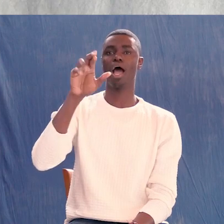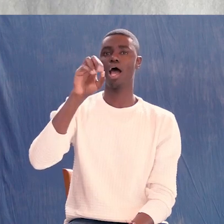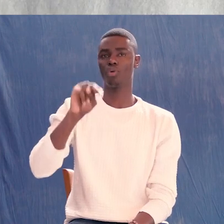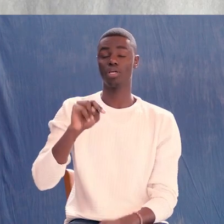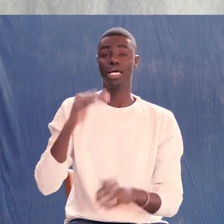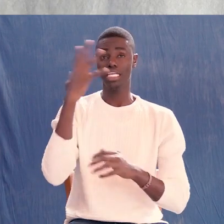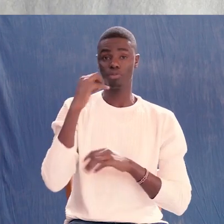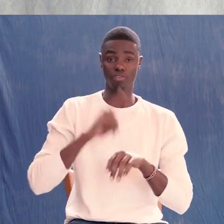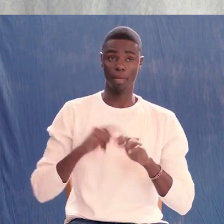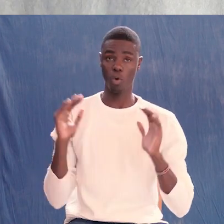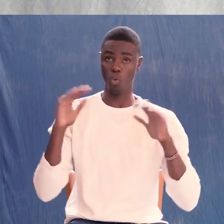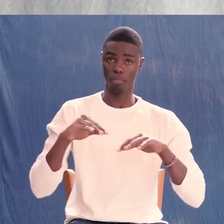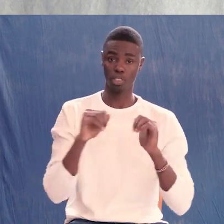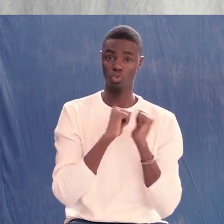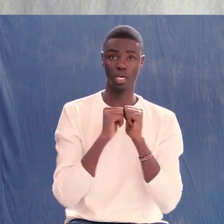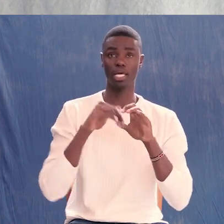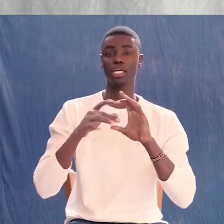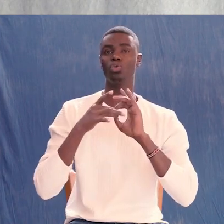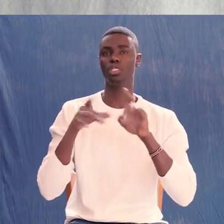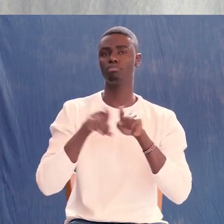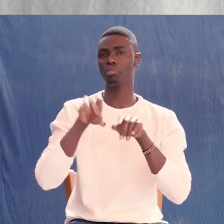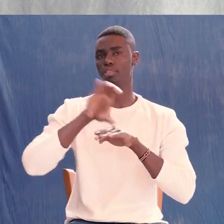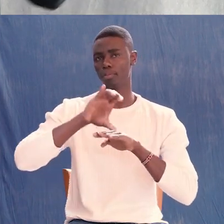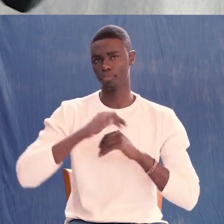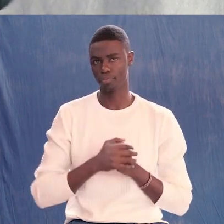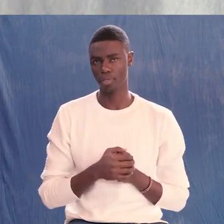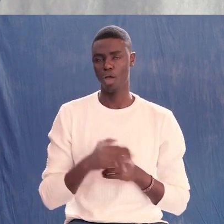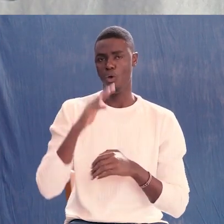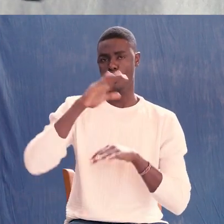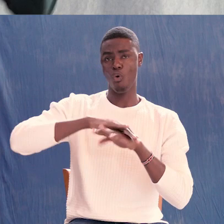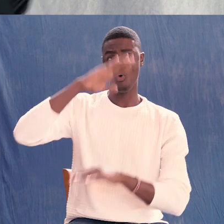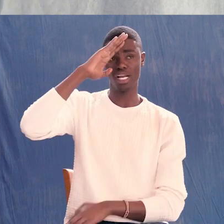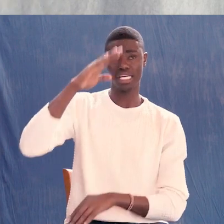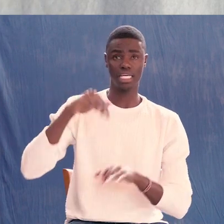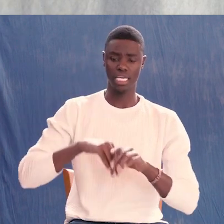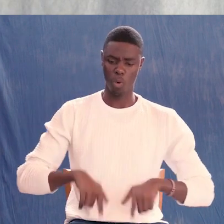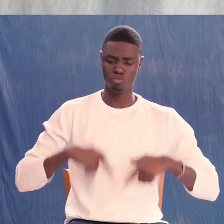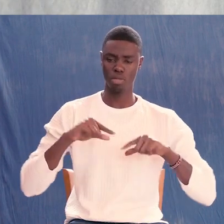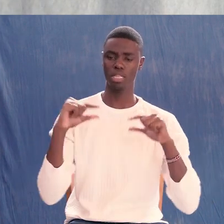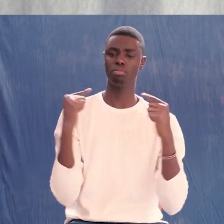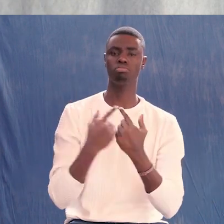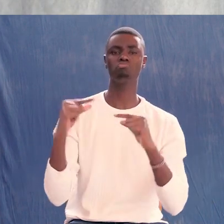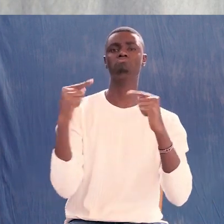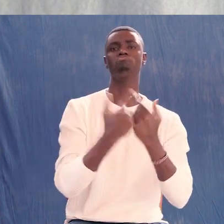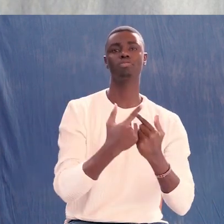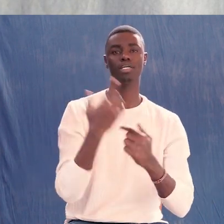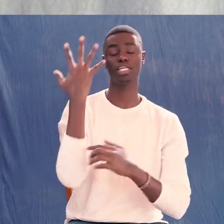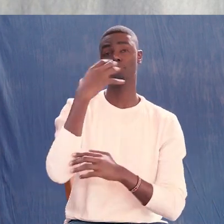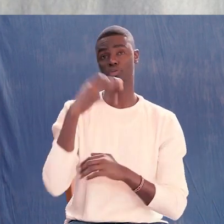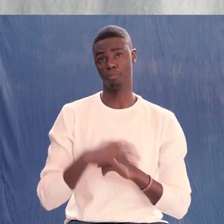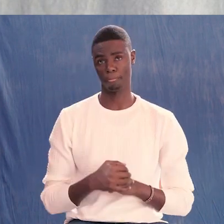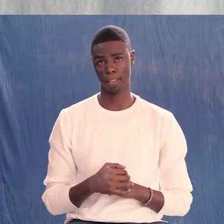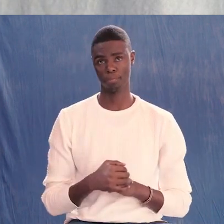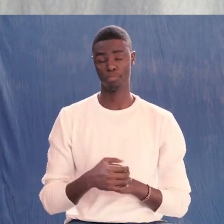gather together in unity as a church on a Sunday and in our life groups. It says that